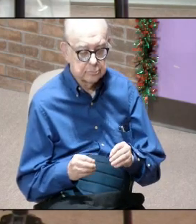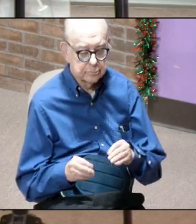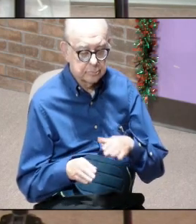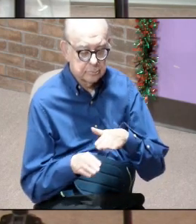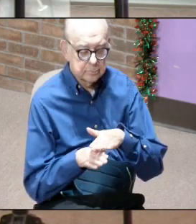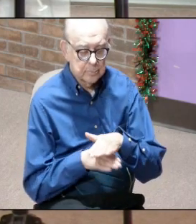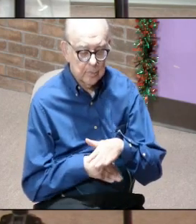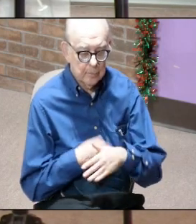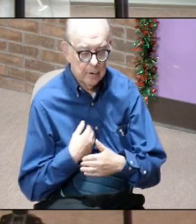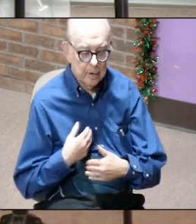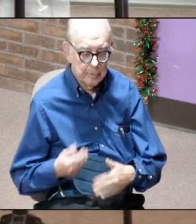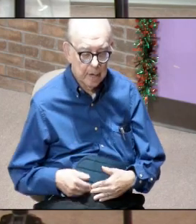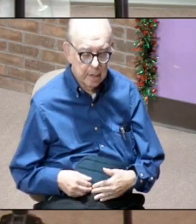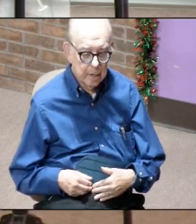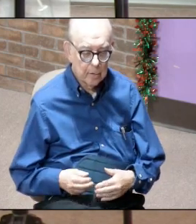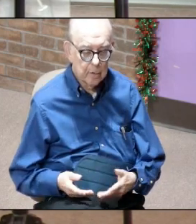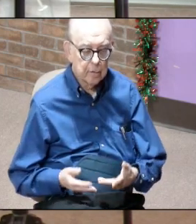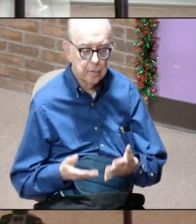bury.